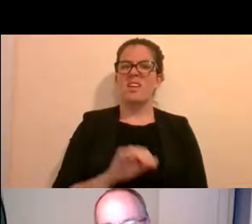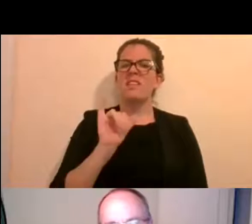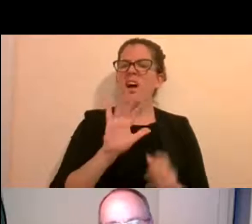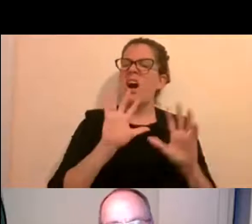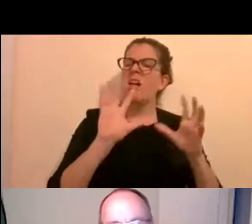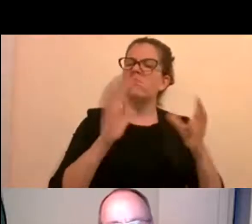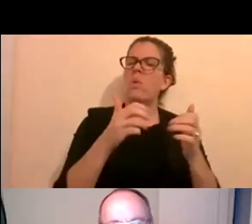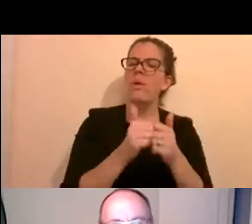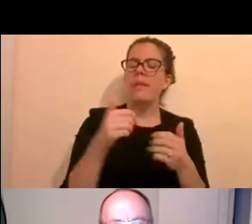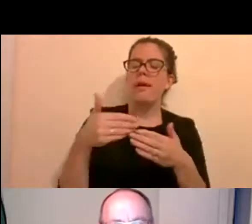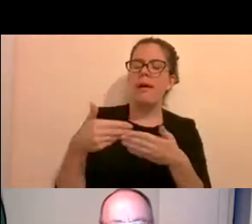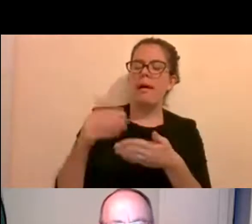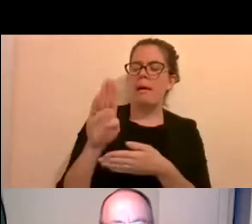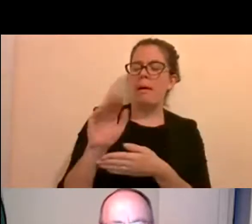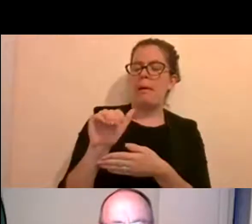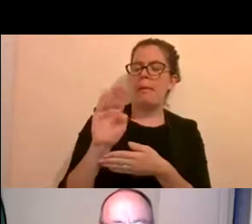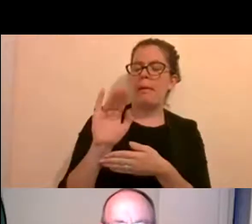happens. And so